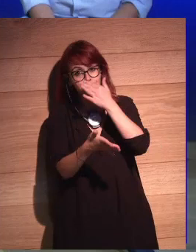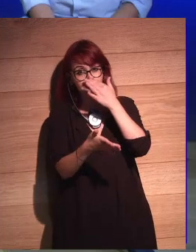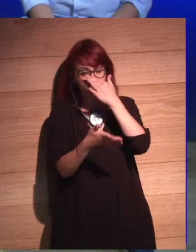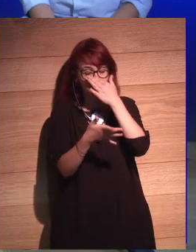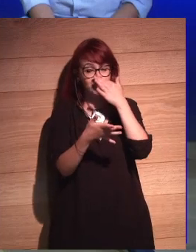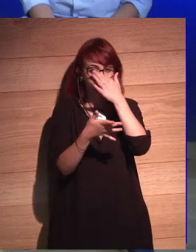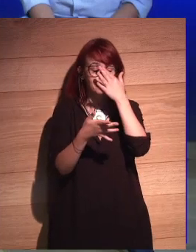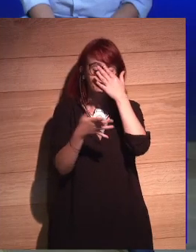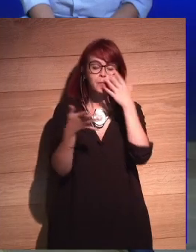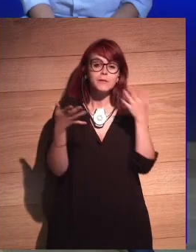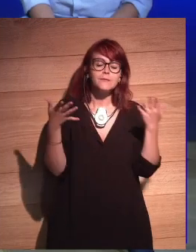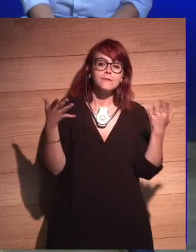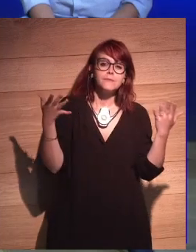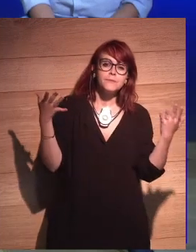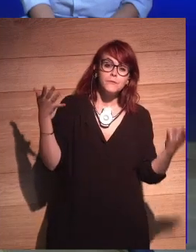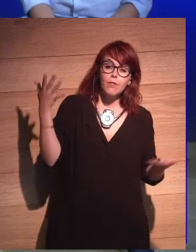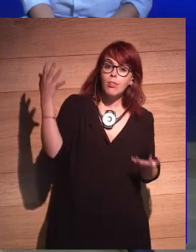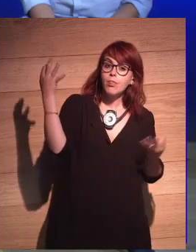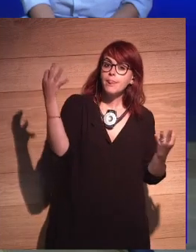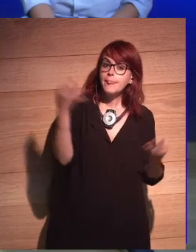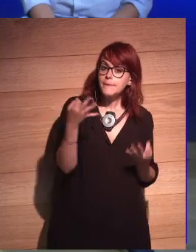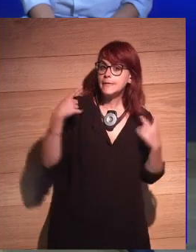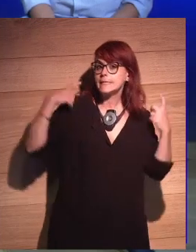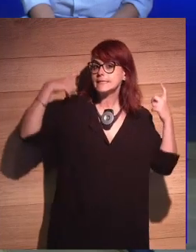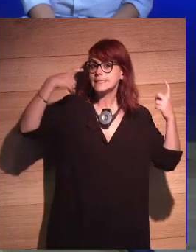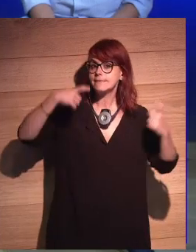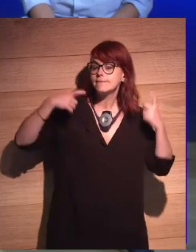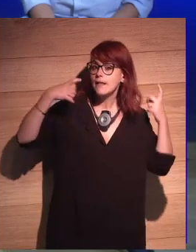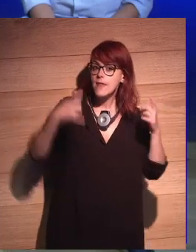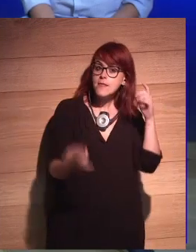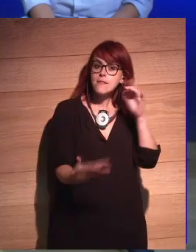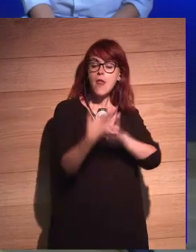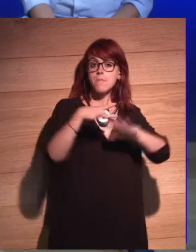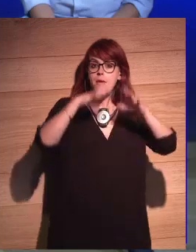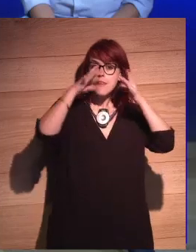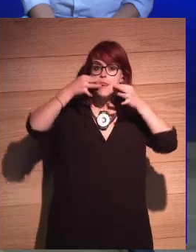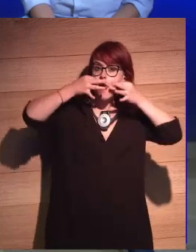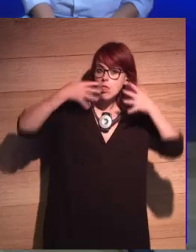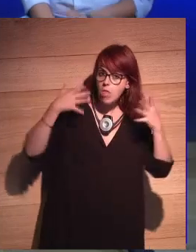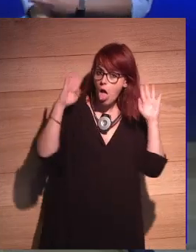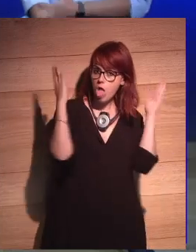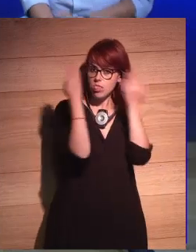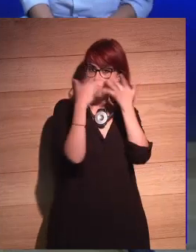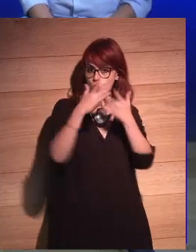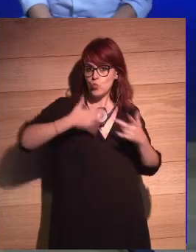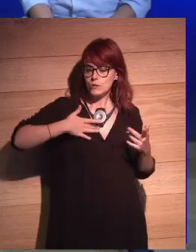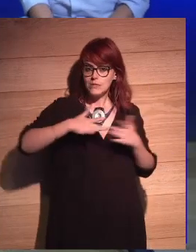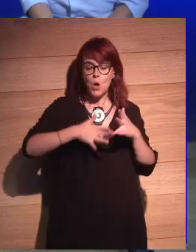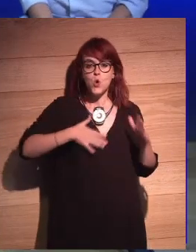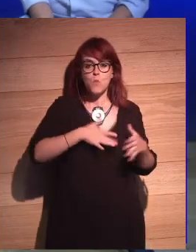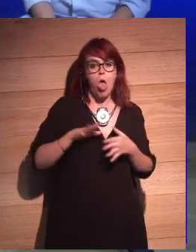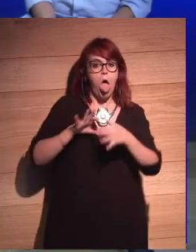my own reality rather than watch someone else's reality. Thank you. ¿Quieres contestar